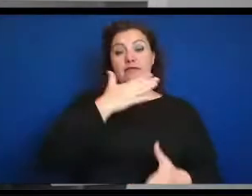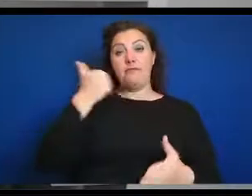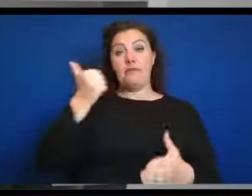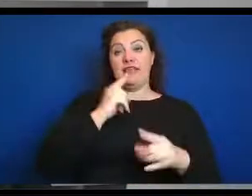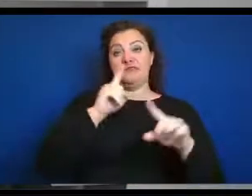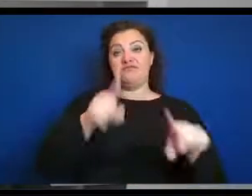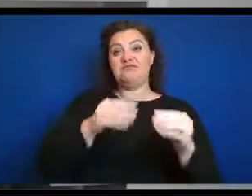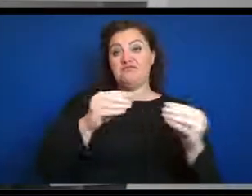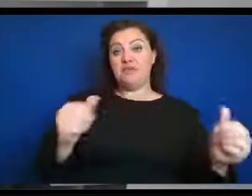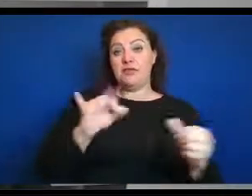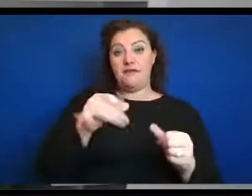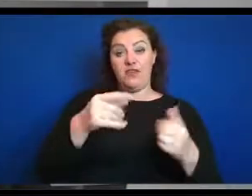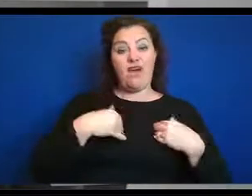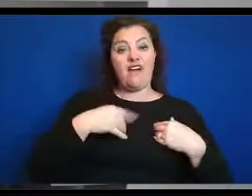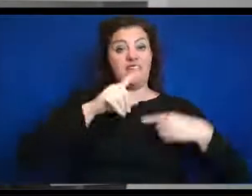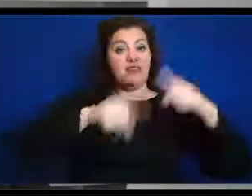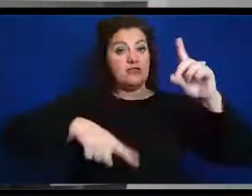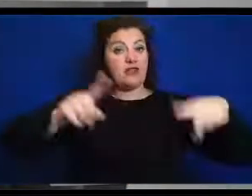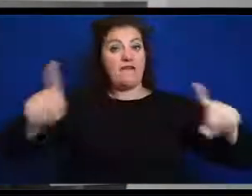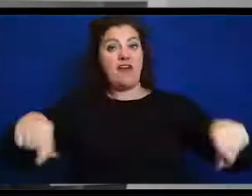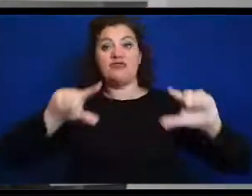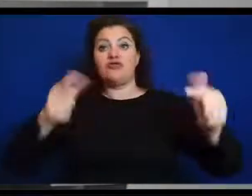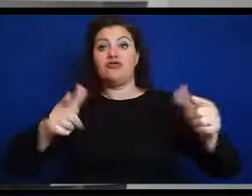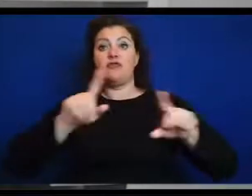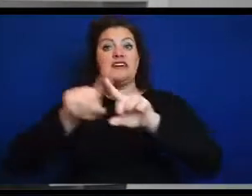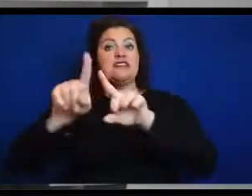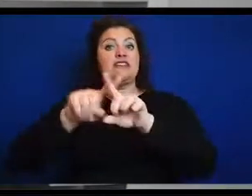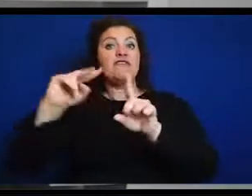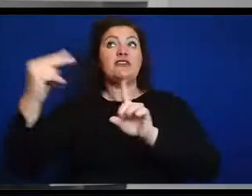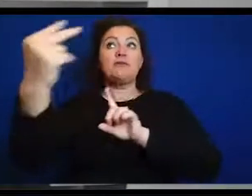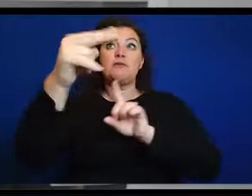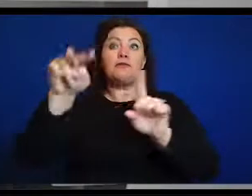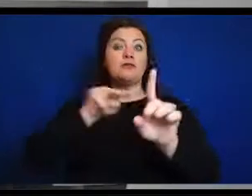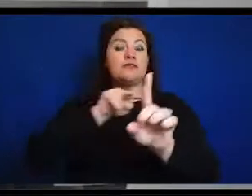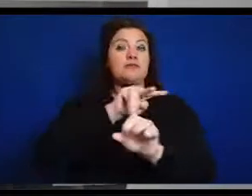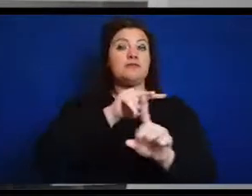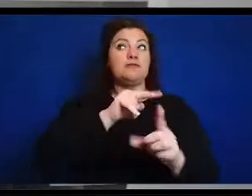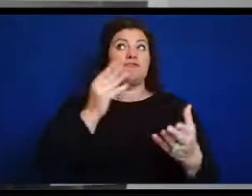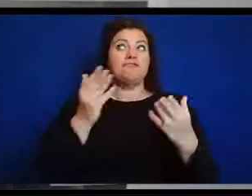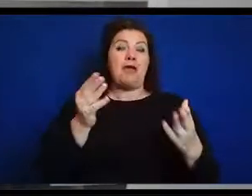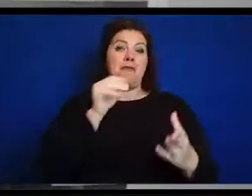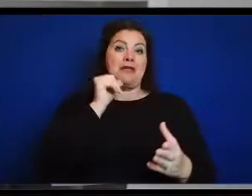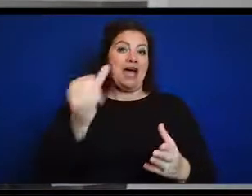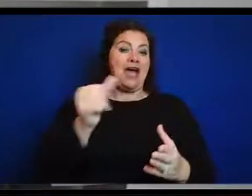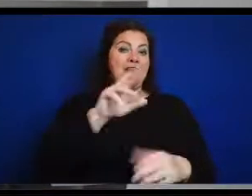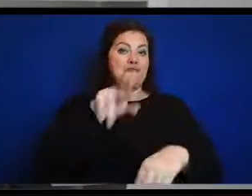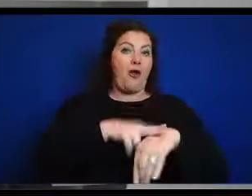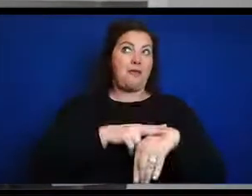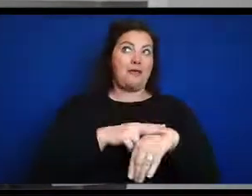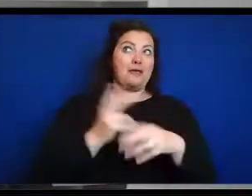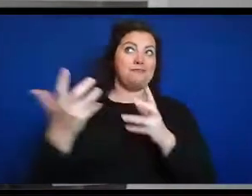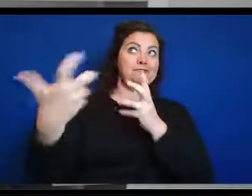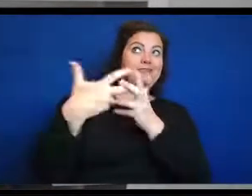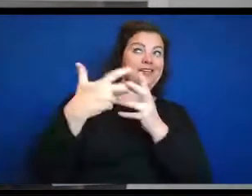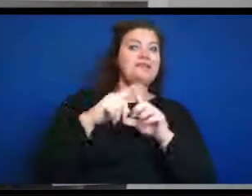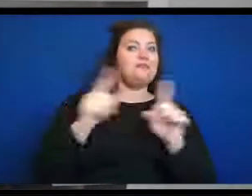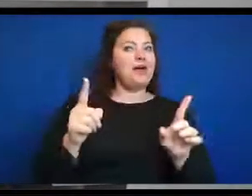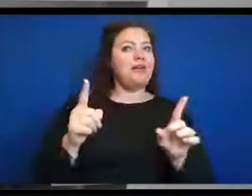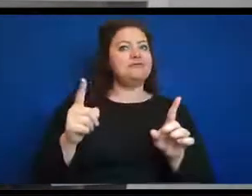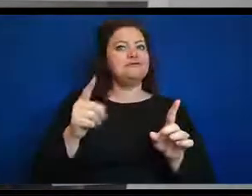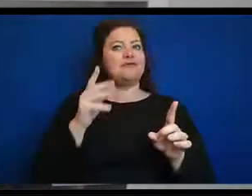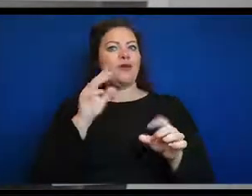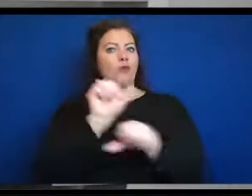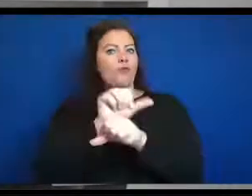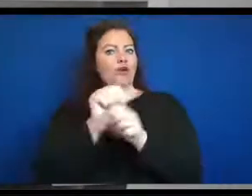diverse group with different perspectives, sometimes unlikely groups of people and organizations, but with a